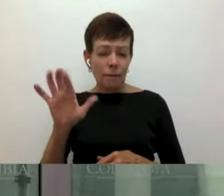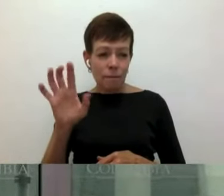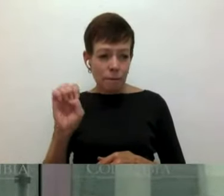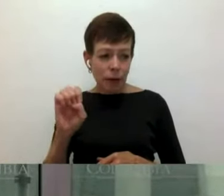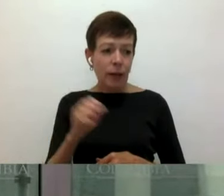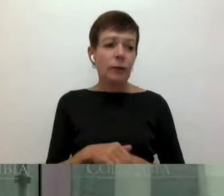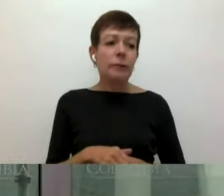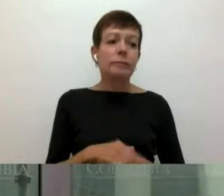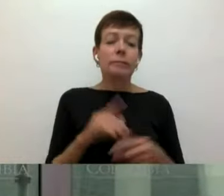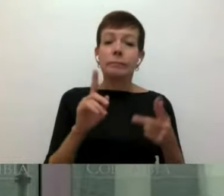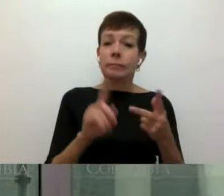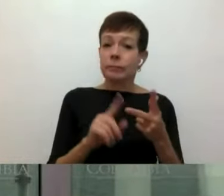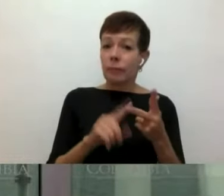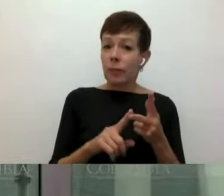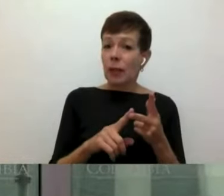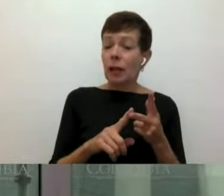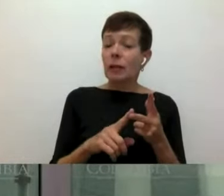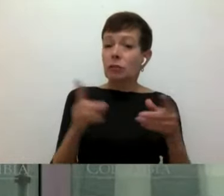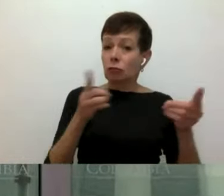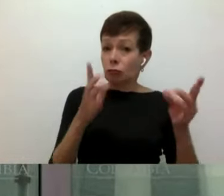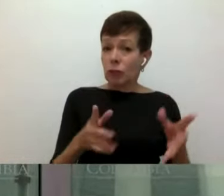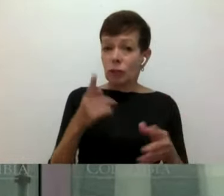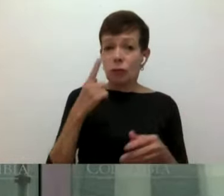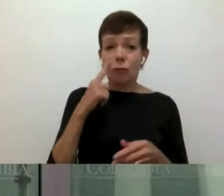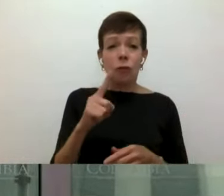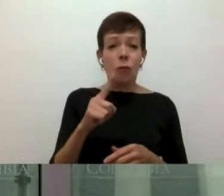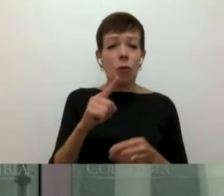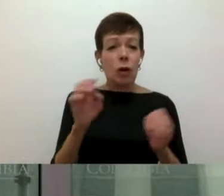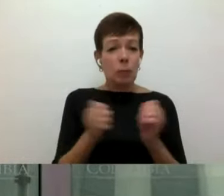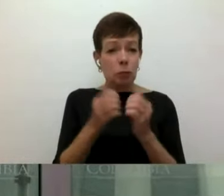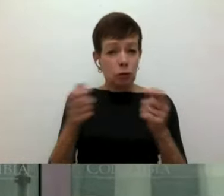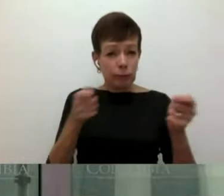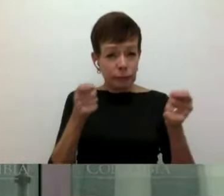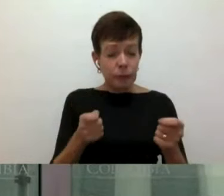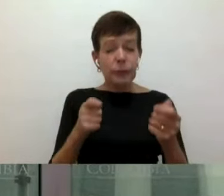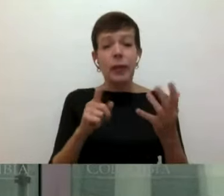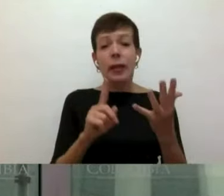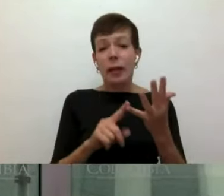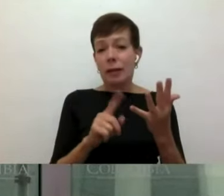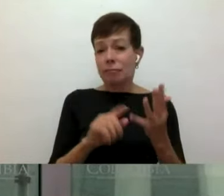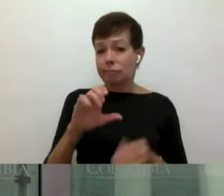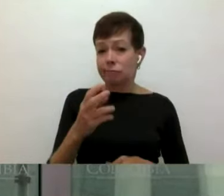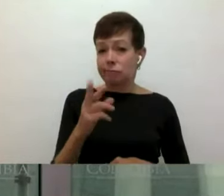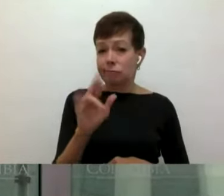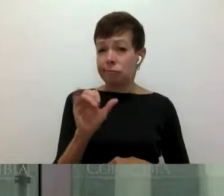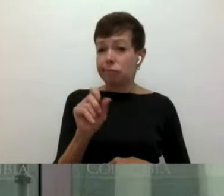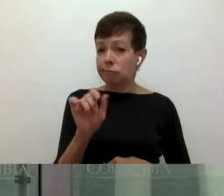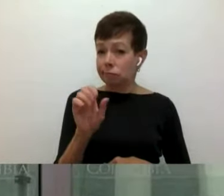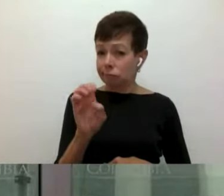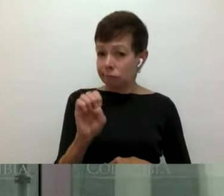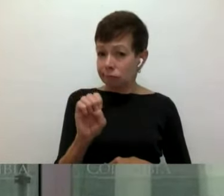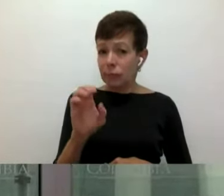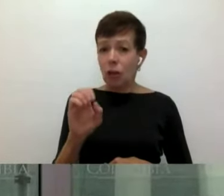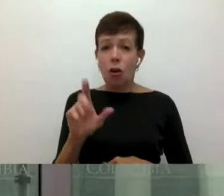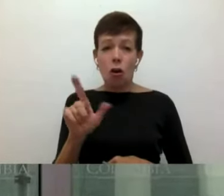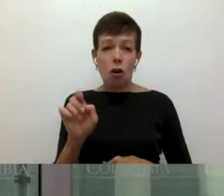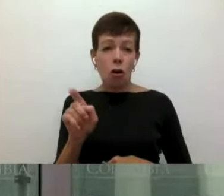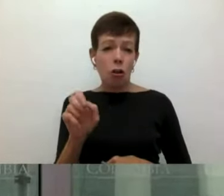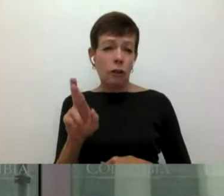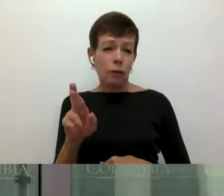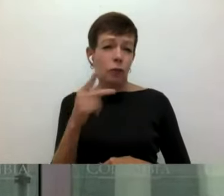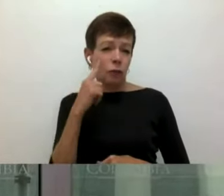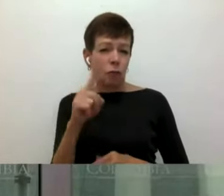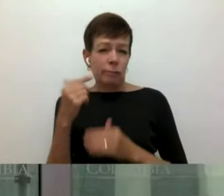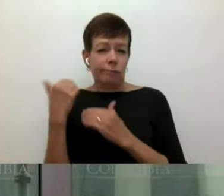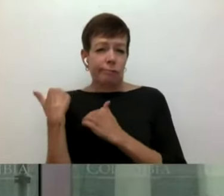Wildfire Operations with BC Wildfire Service, Peter Brock, Executive Director of Regional Operations with Emergency Management Climate Readiness, as well as Chrissy